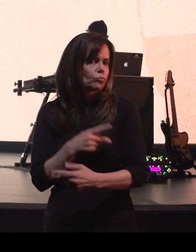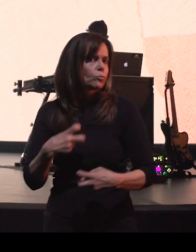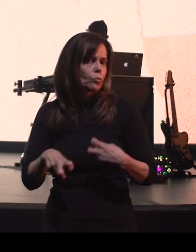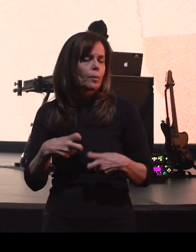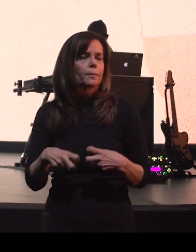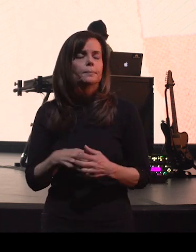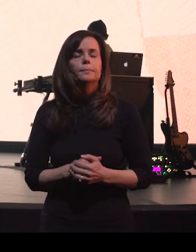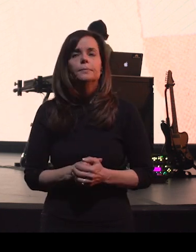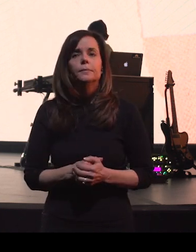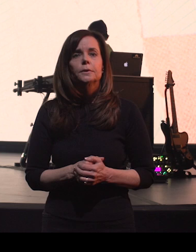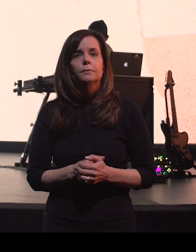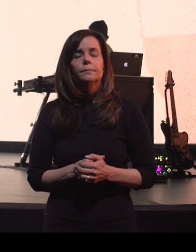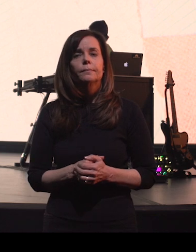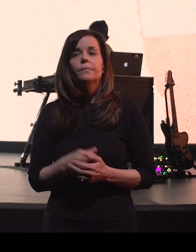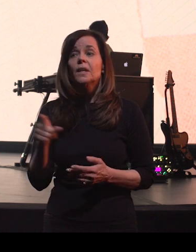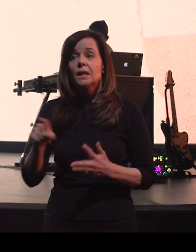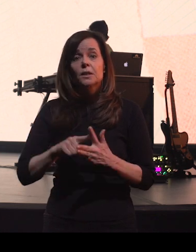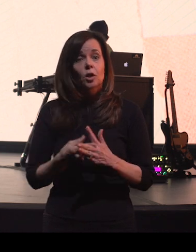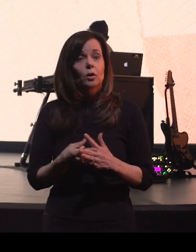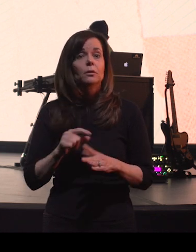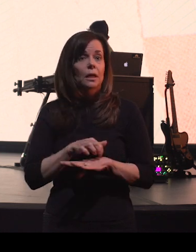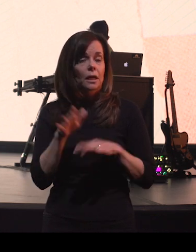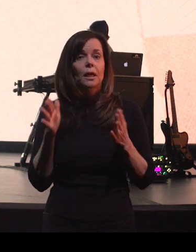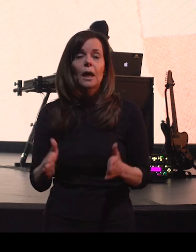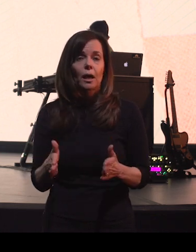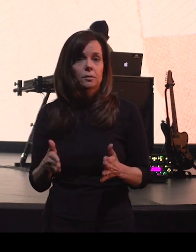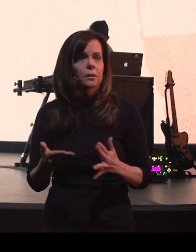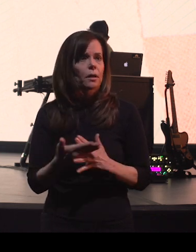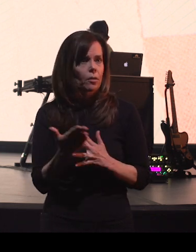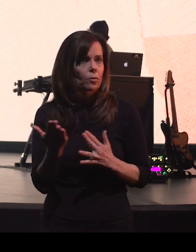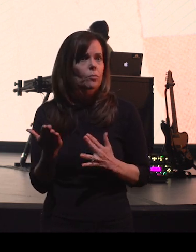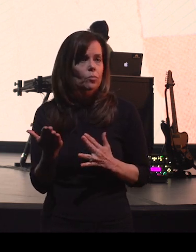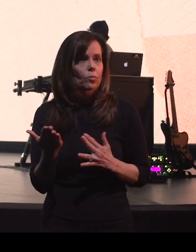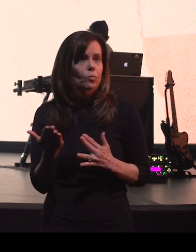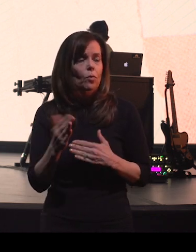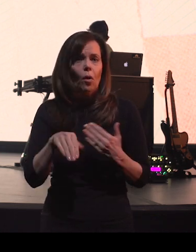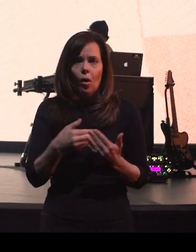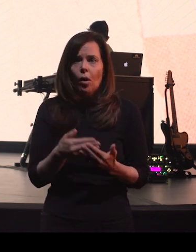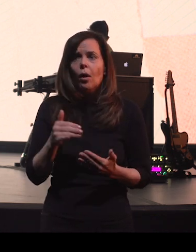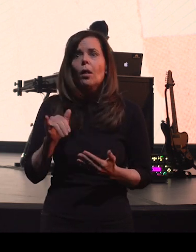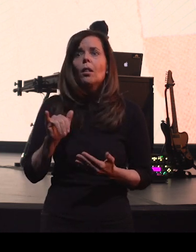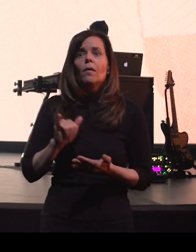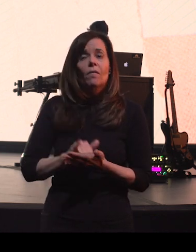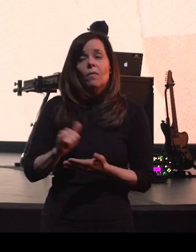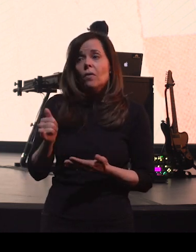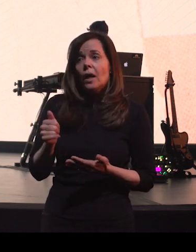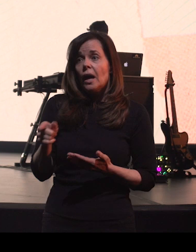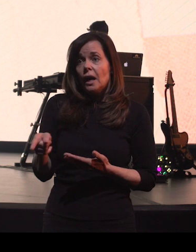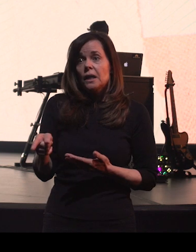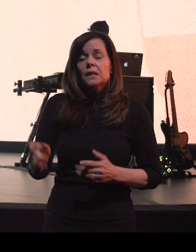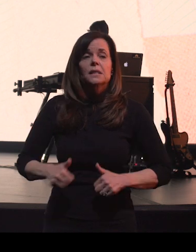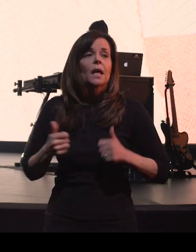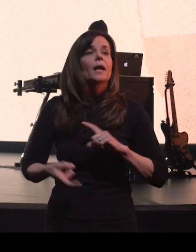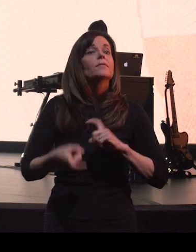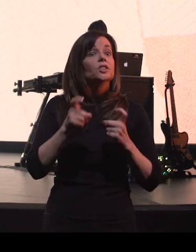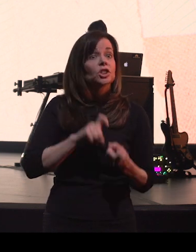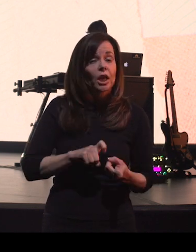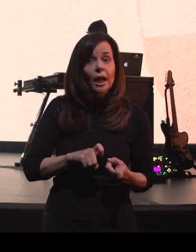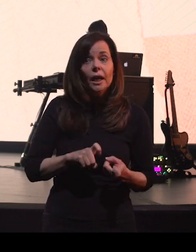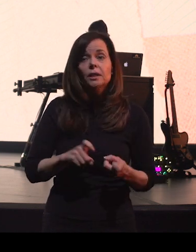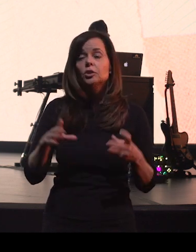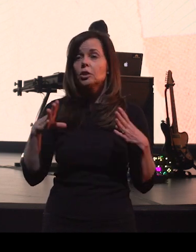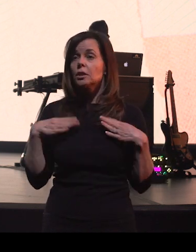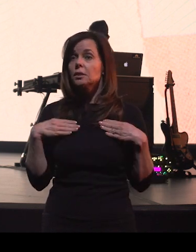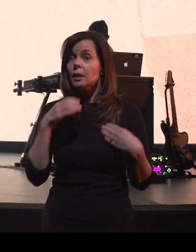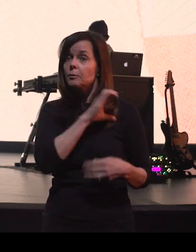our pastors. And through all of that, man, his life has really changed. He accepted Christ. He was baptized. And his aunt